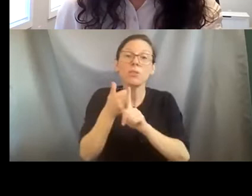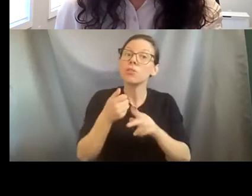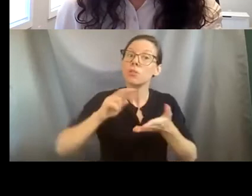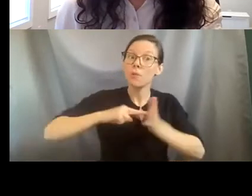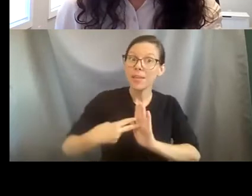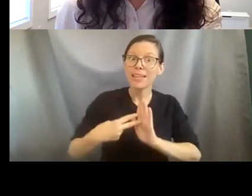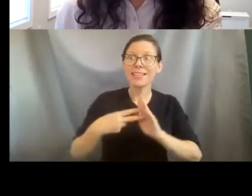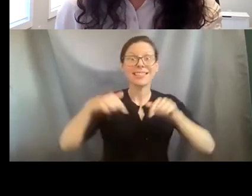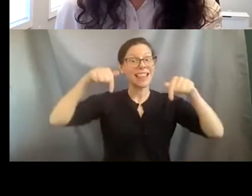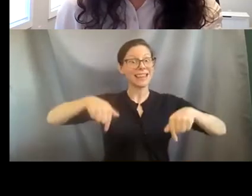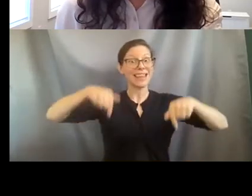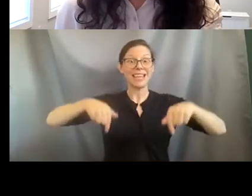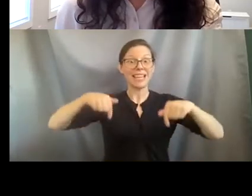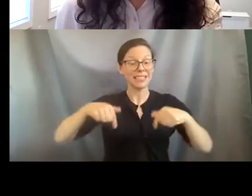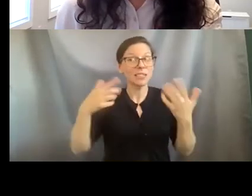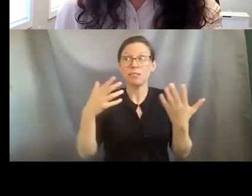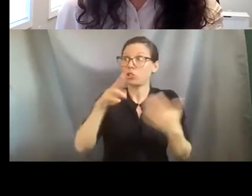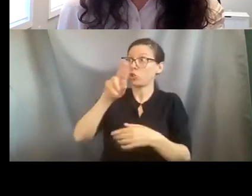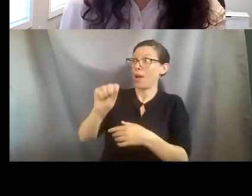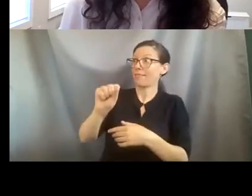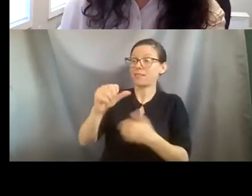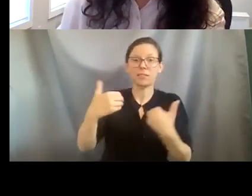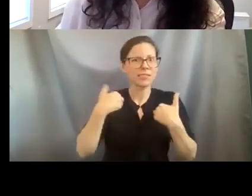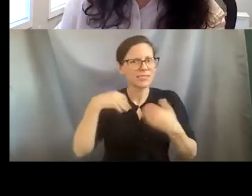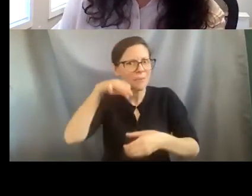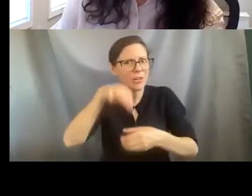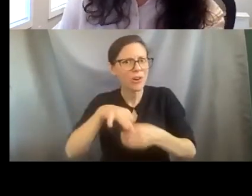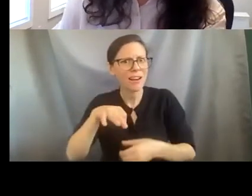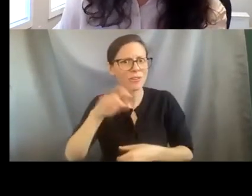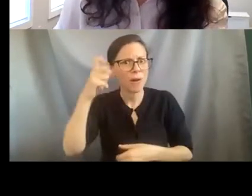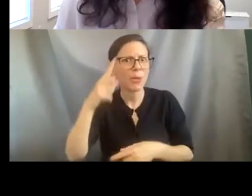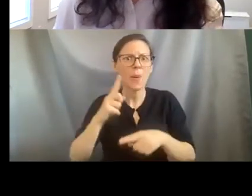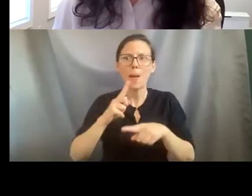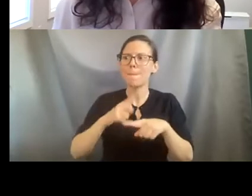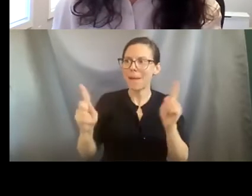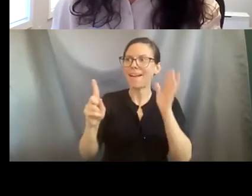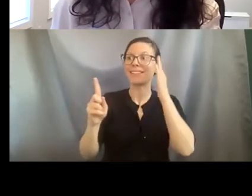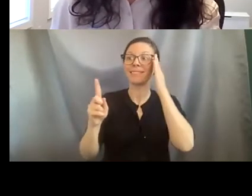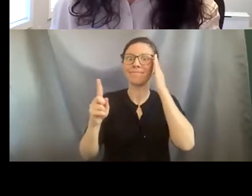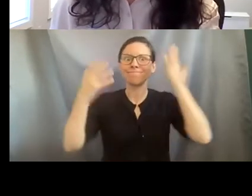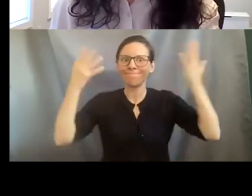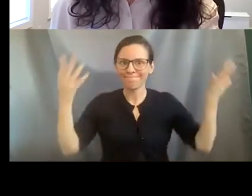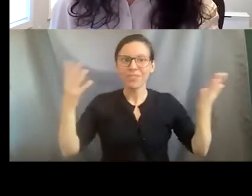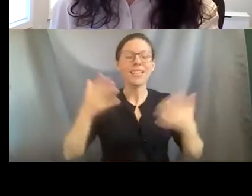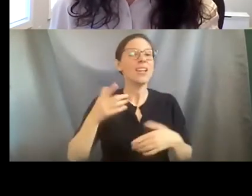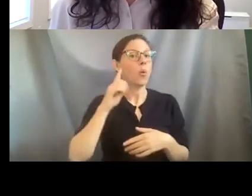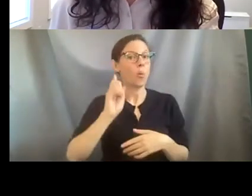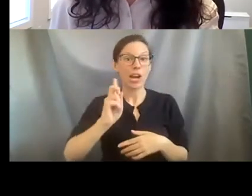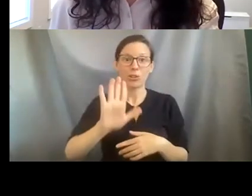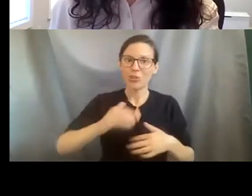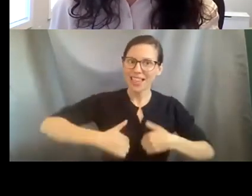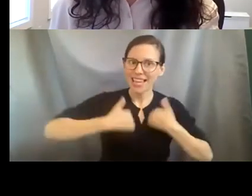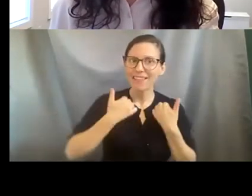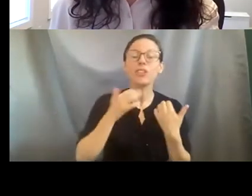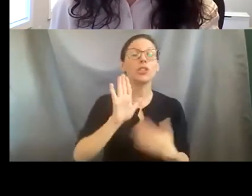this democratic republic will depend on what rights you have or not. So unfortunately, some